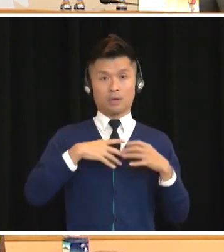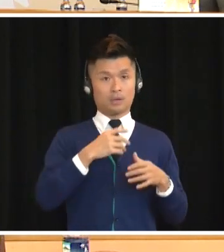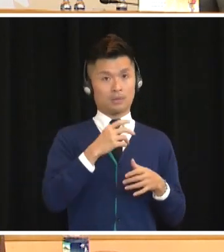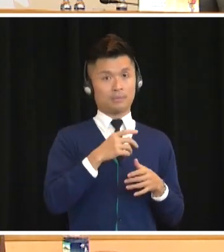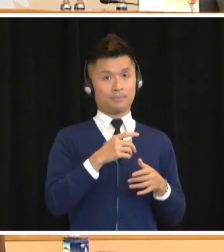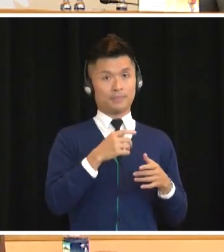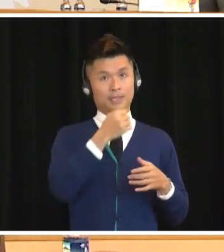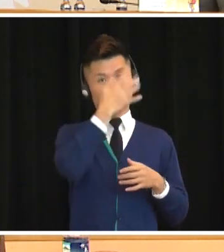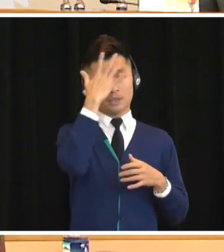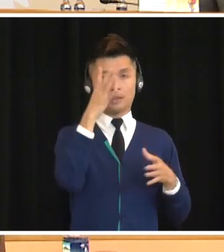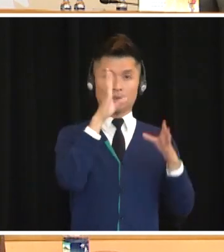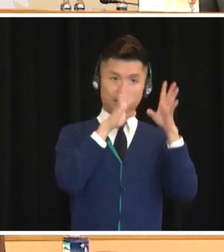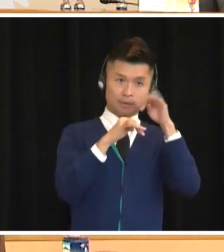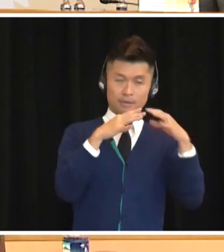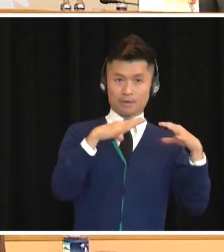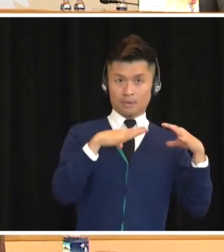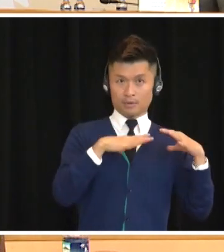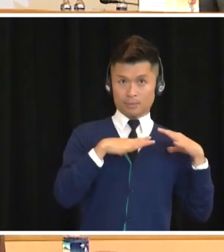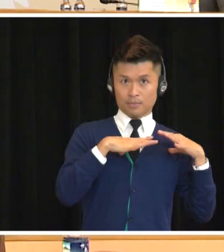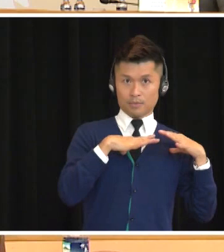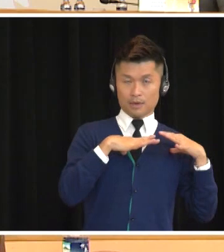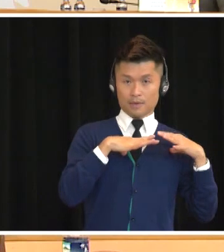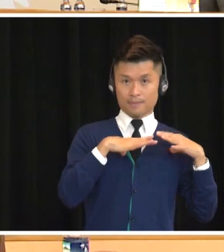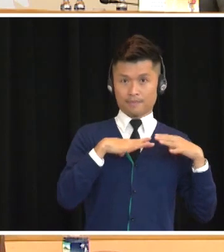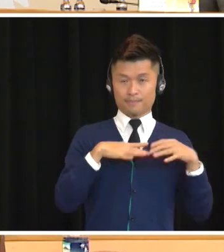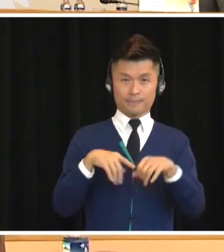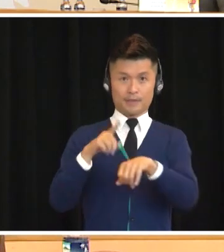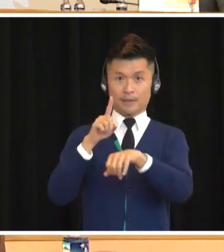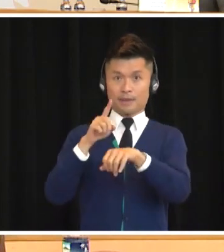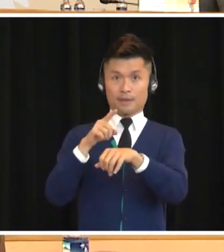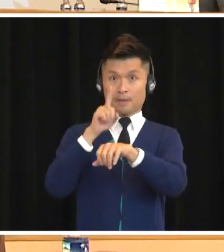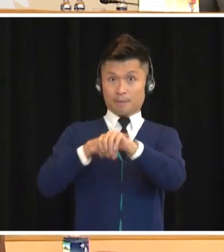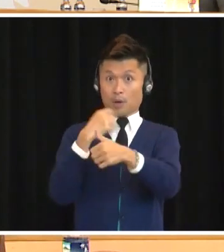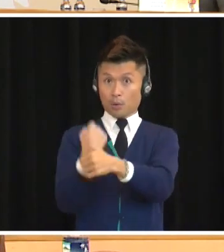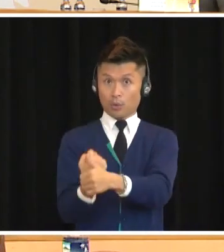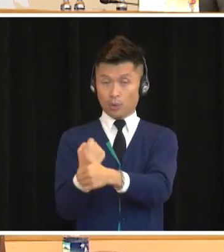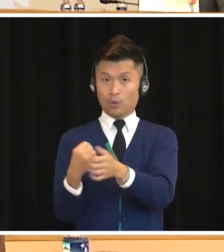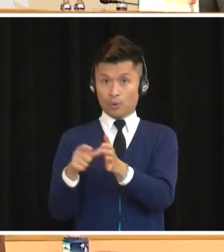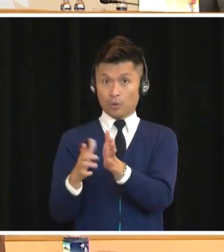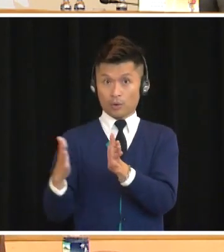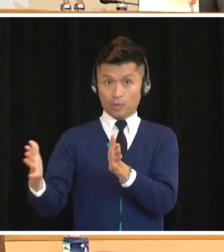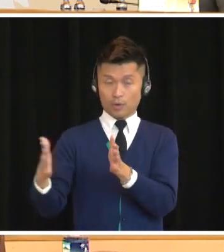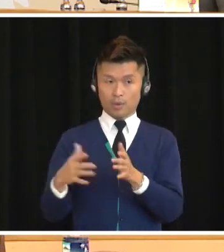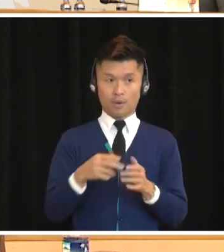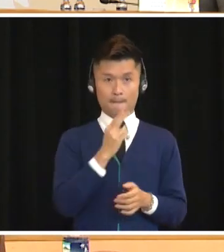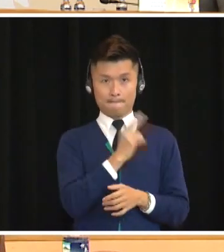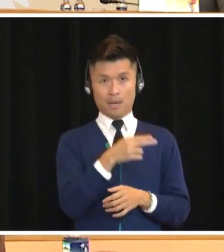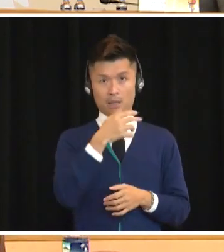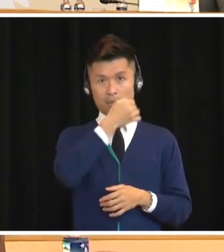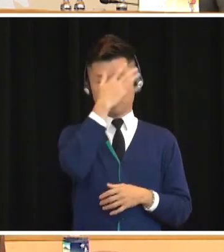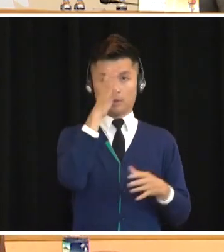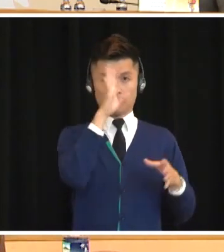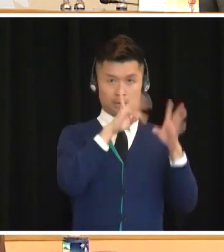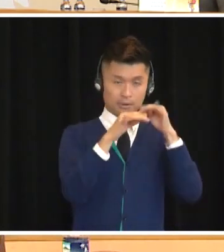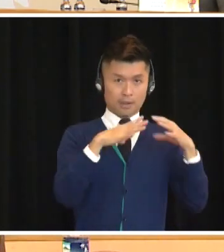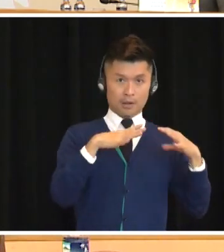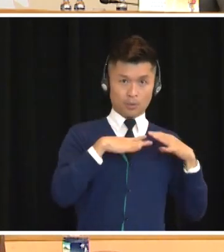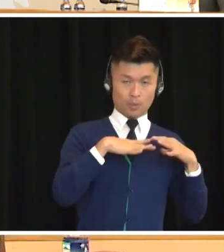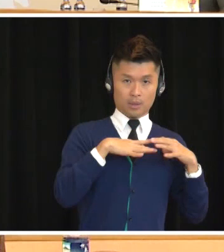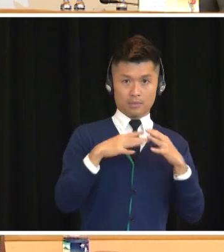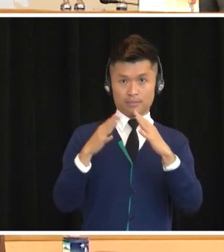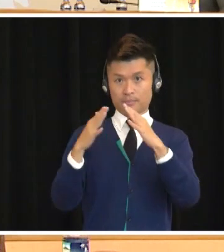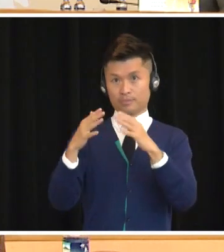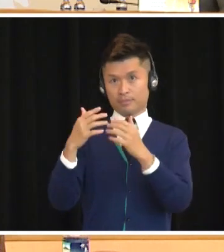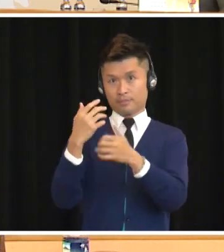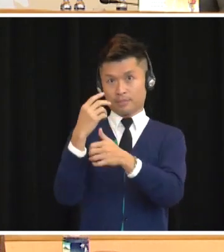the judge will work with juvenile investigator. When the child is in pretrial detention, we